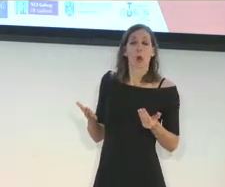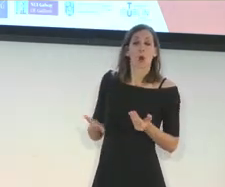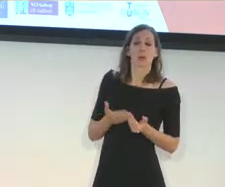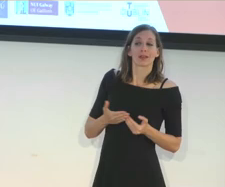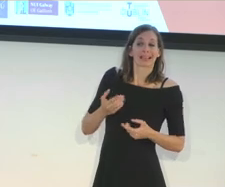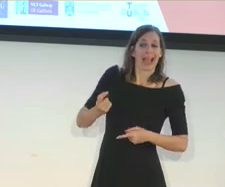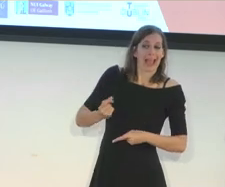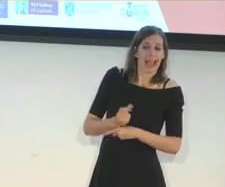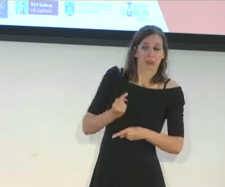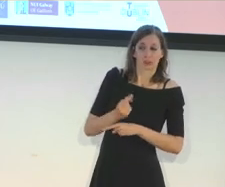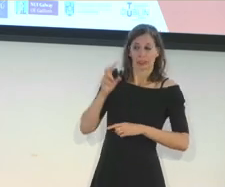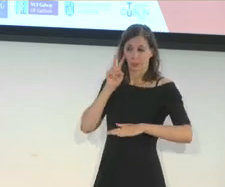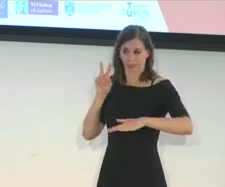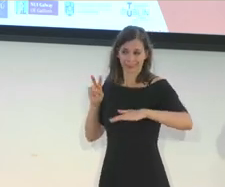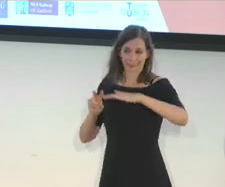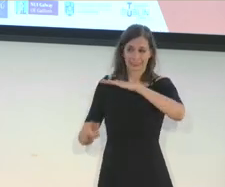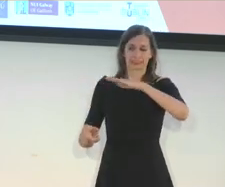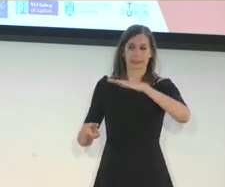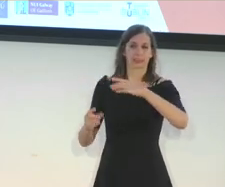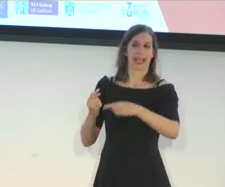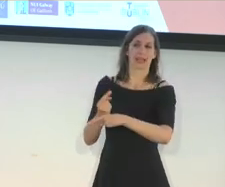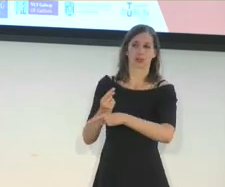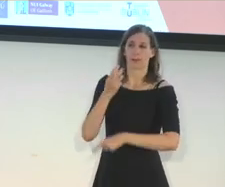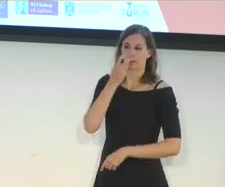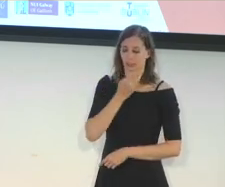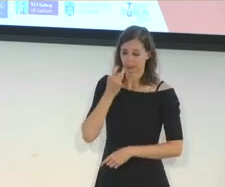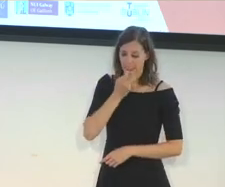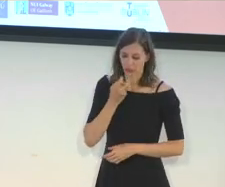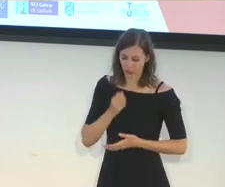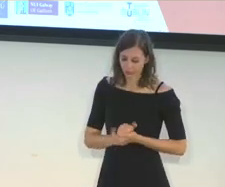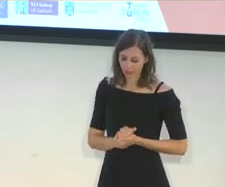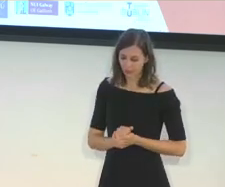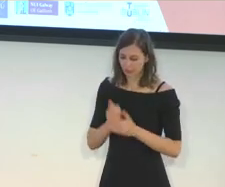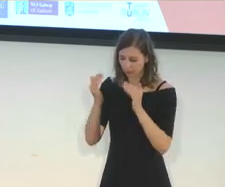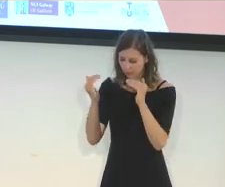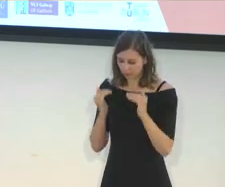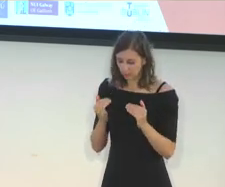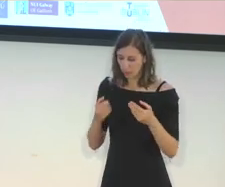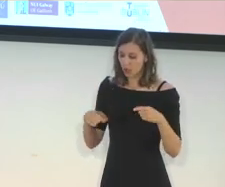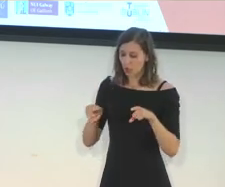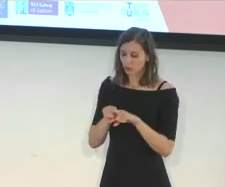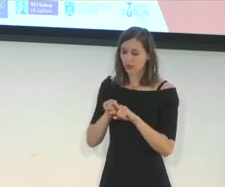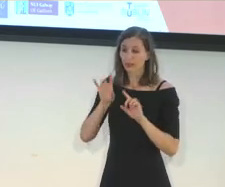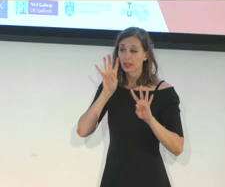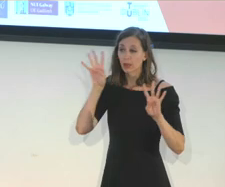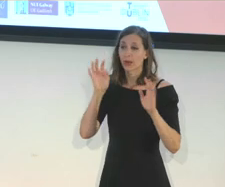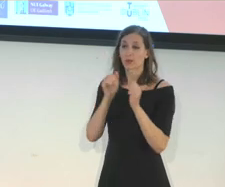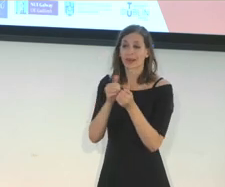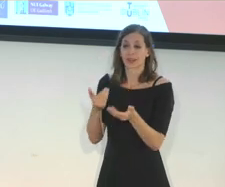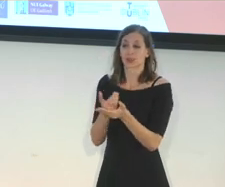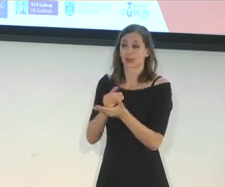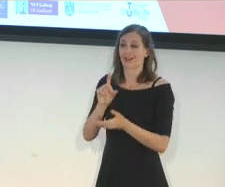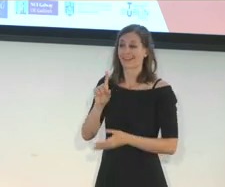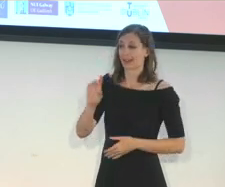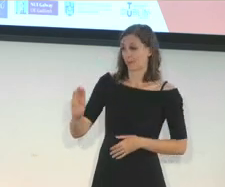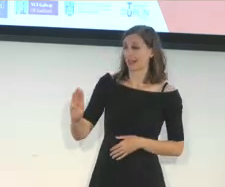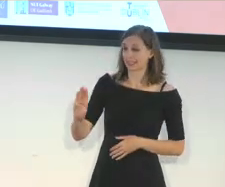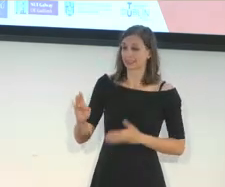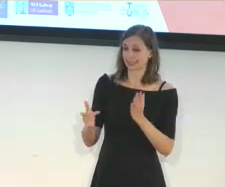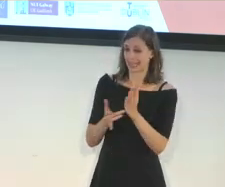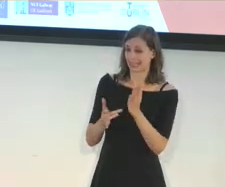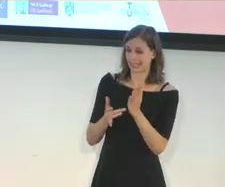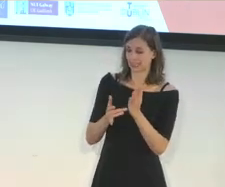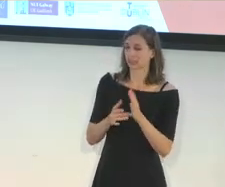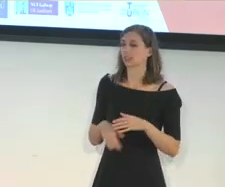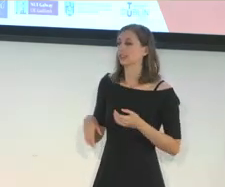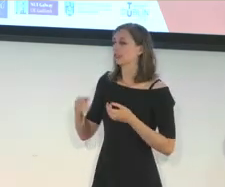predicting these pronunciations. We've also come up with new database creation techniques. There were some